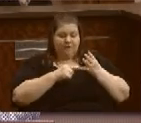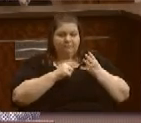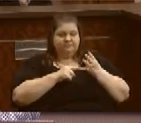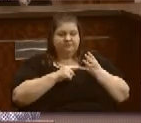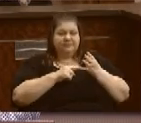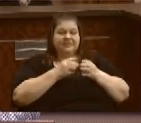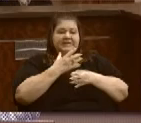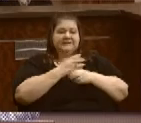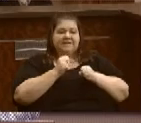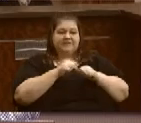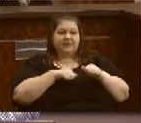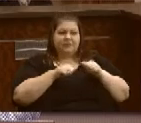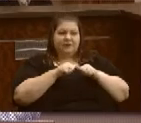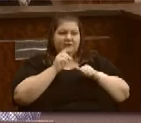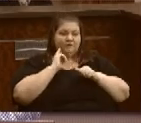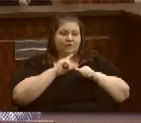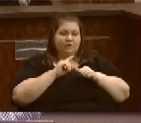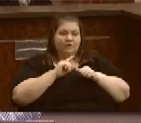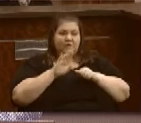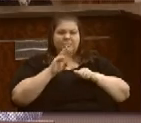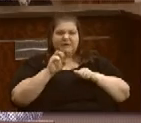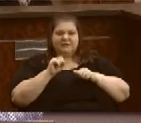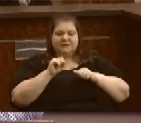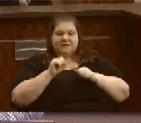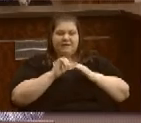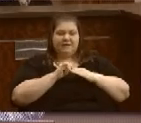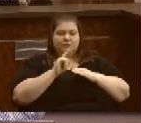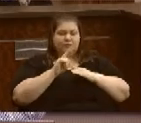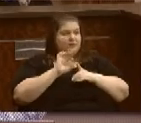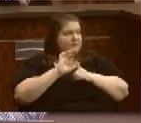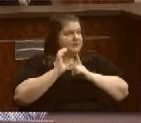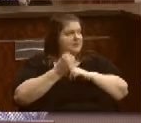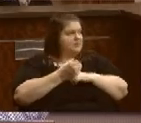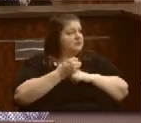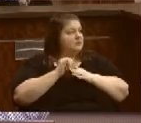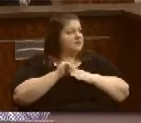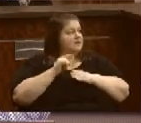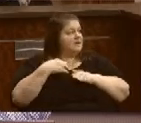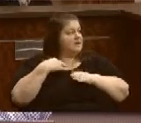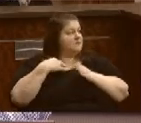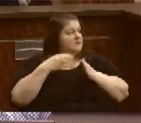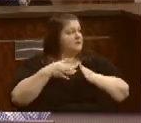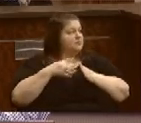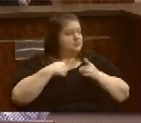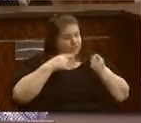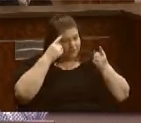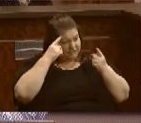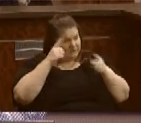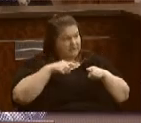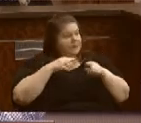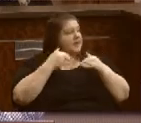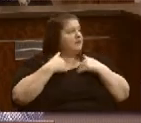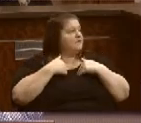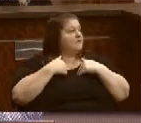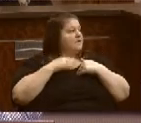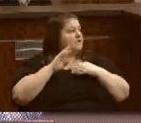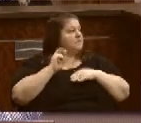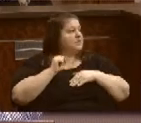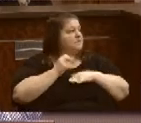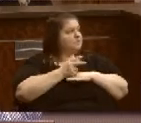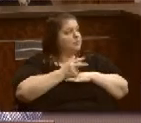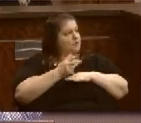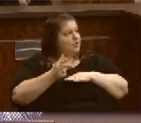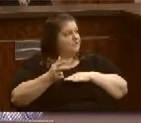safe area for mass transit, this is one of the conditions that the applicant has agreed to have a bus pull off